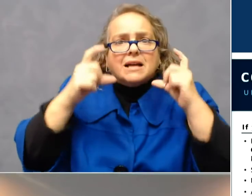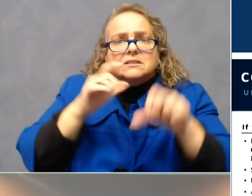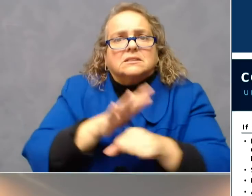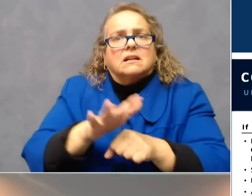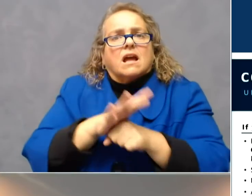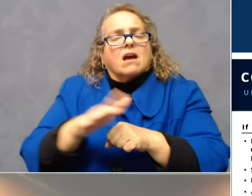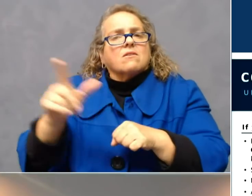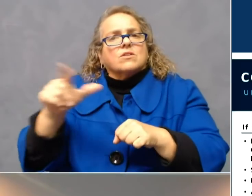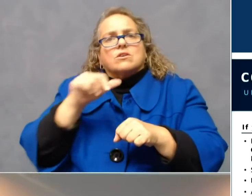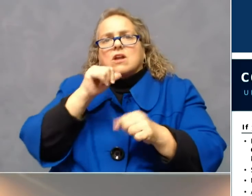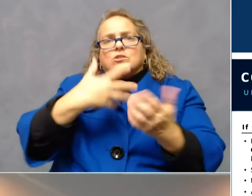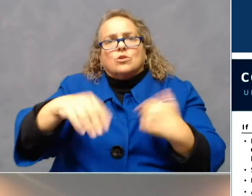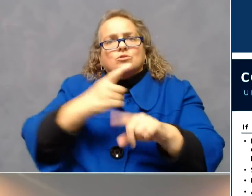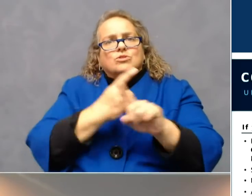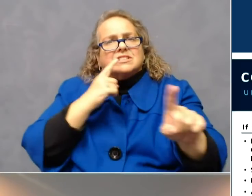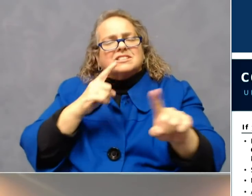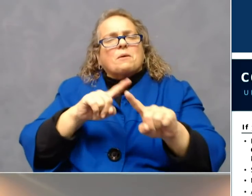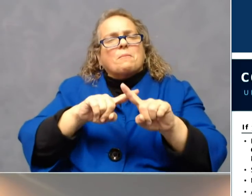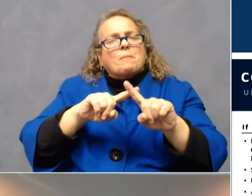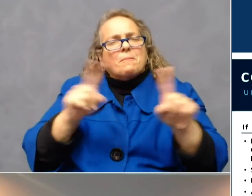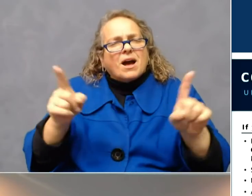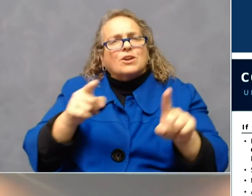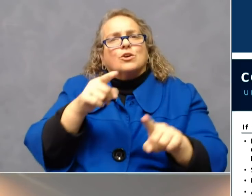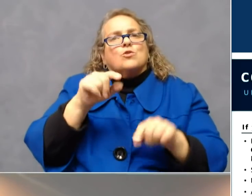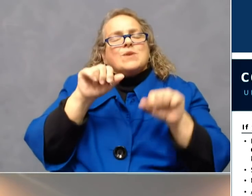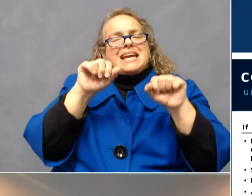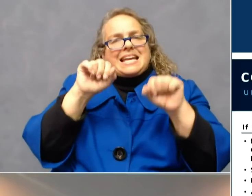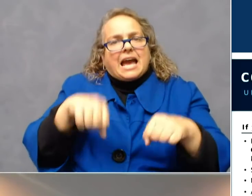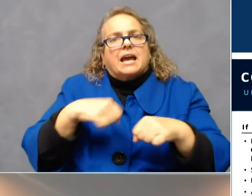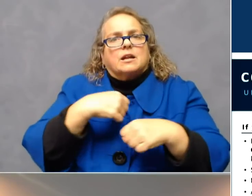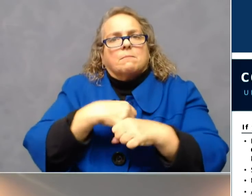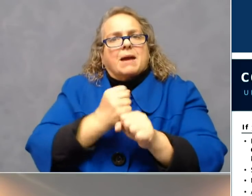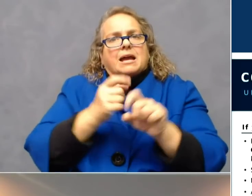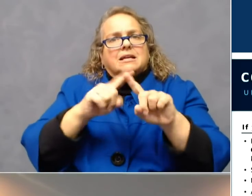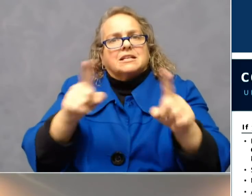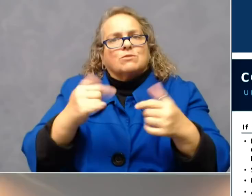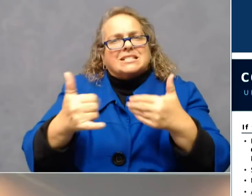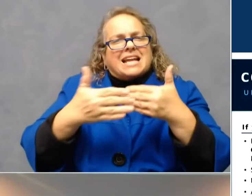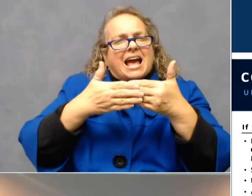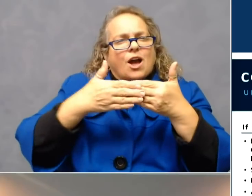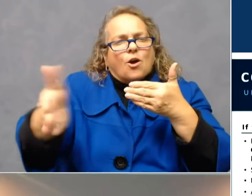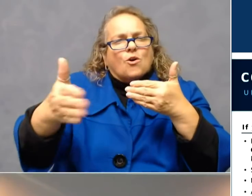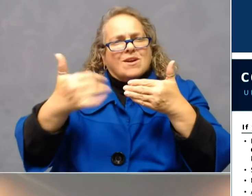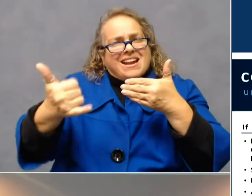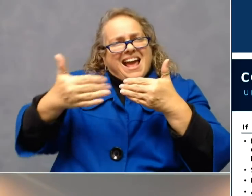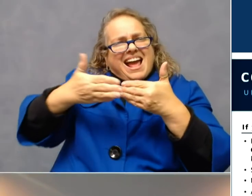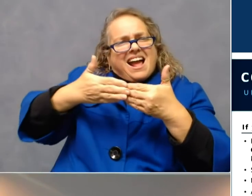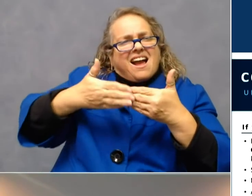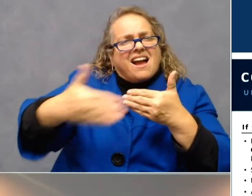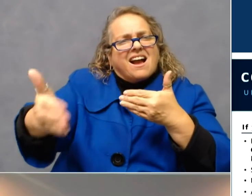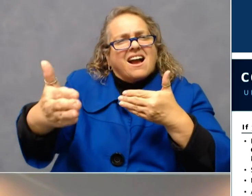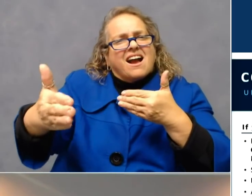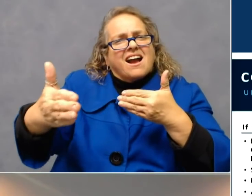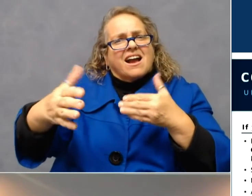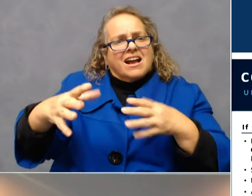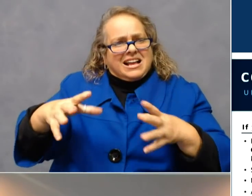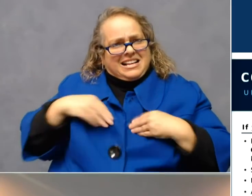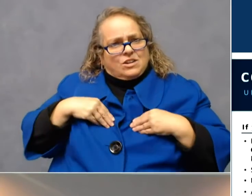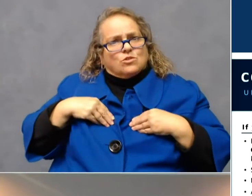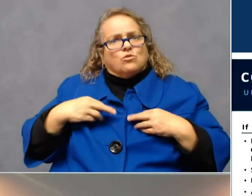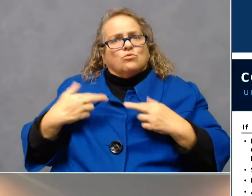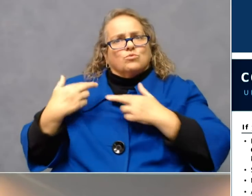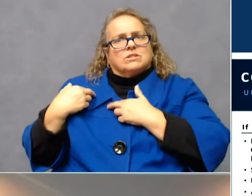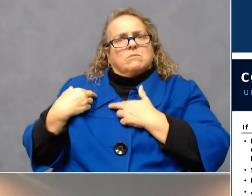that around. We can make a difference with that by taking our individual personal responsibility to heart, knowing that